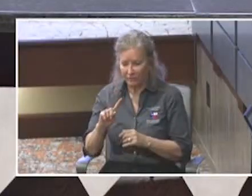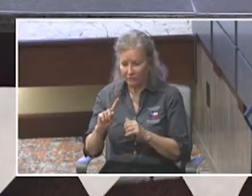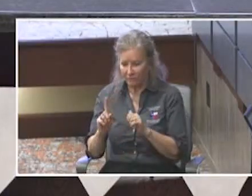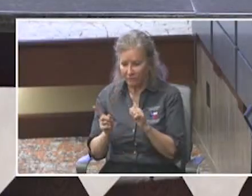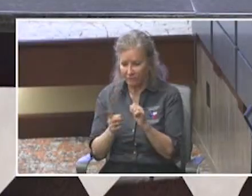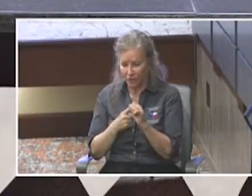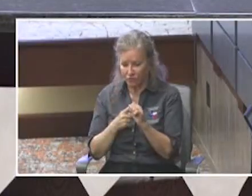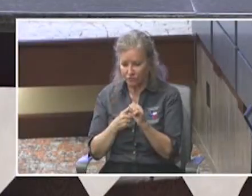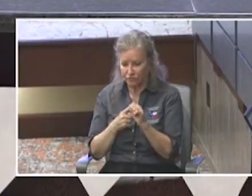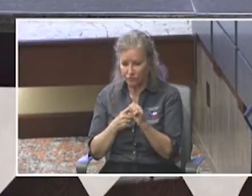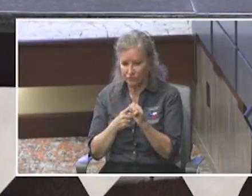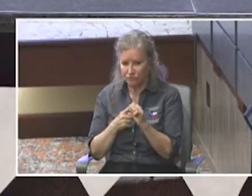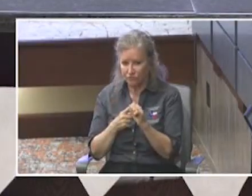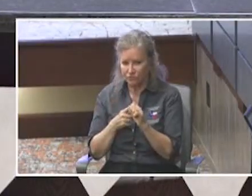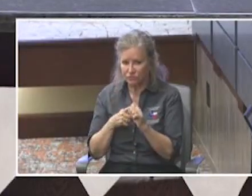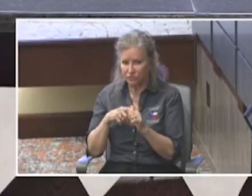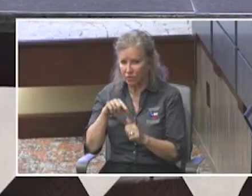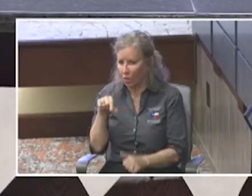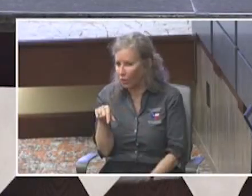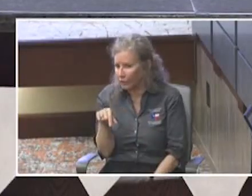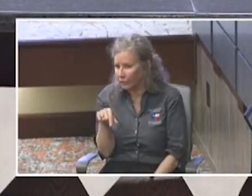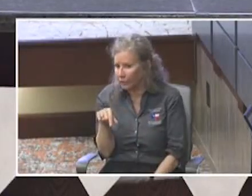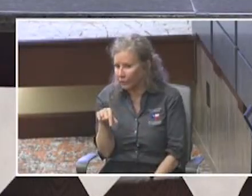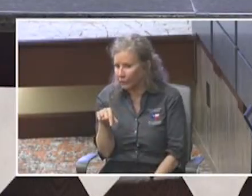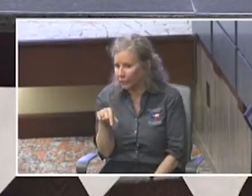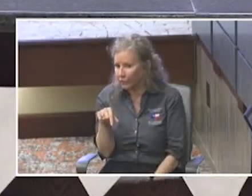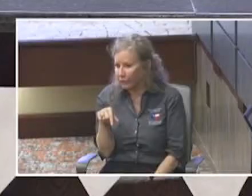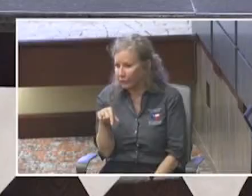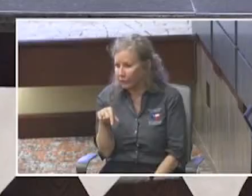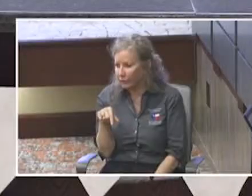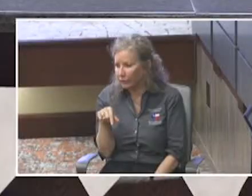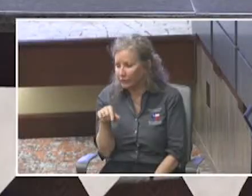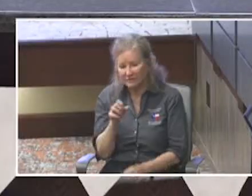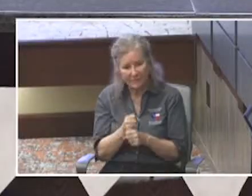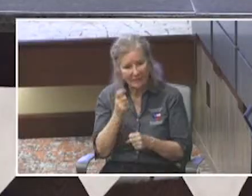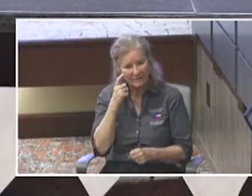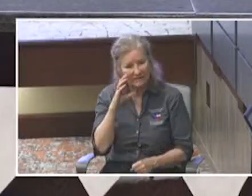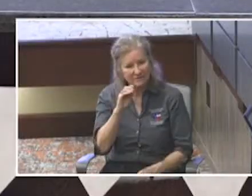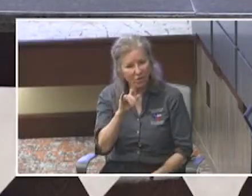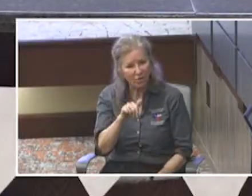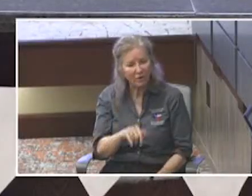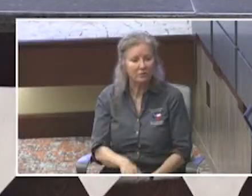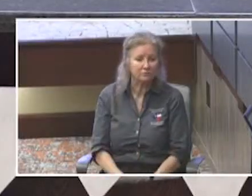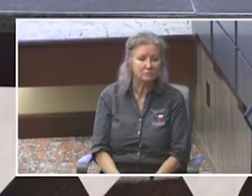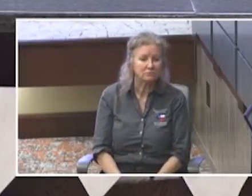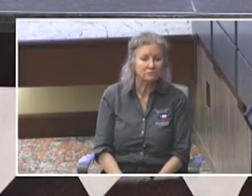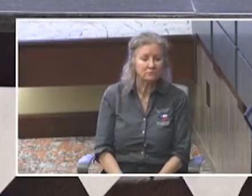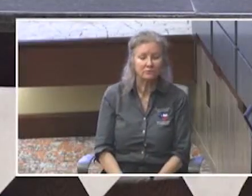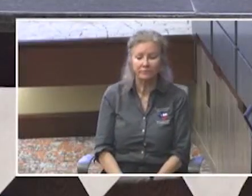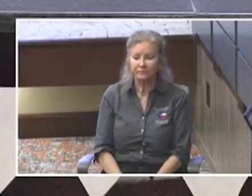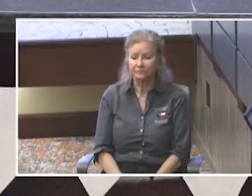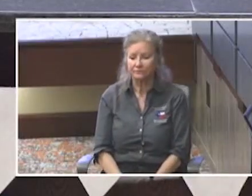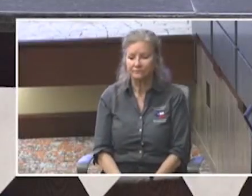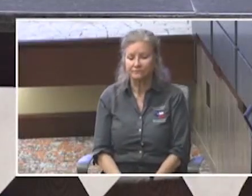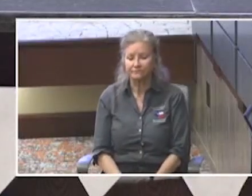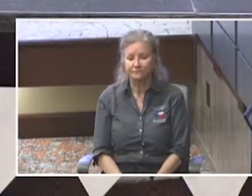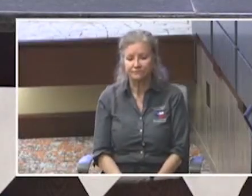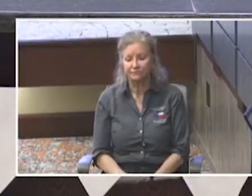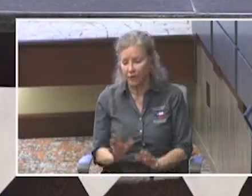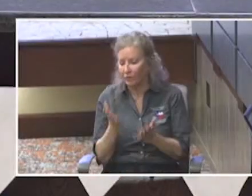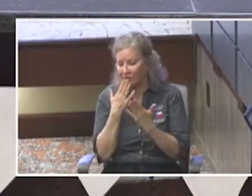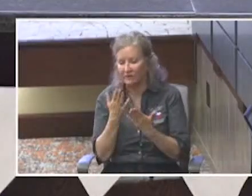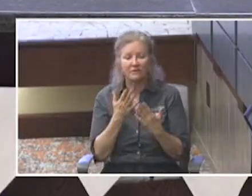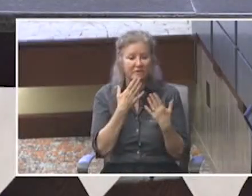fiscal quarter. Is that right, Cody? From the new one? Okay, yeah. All right, thanks. Yeah, thank you, Mayor.